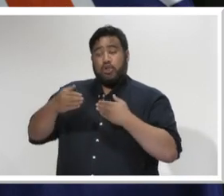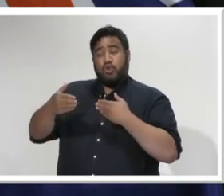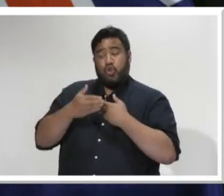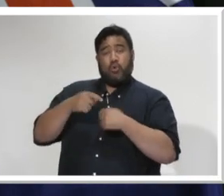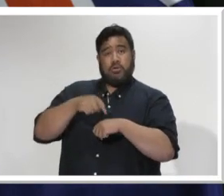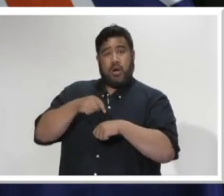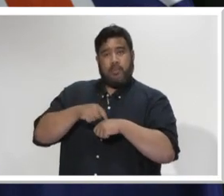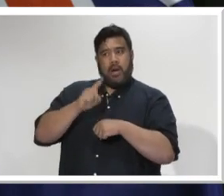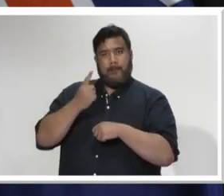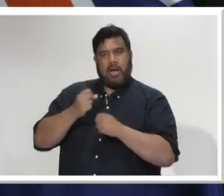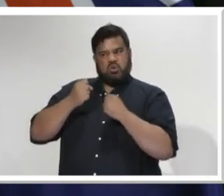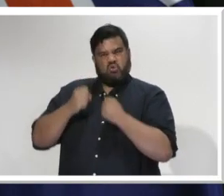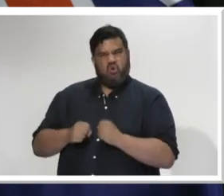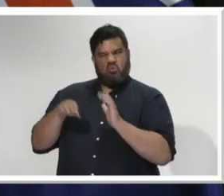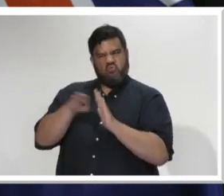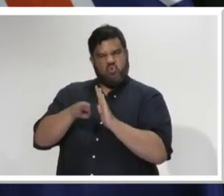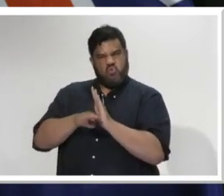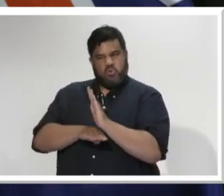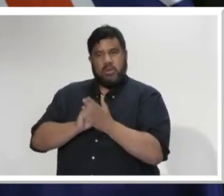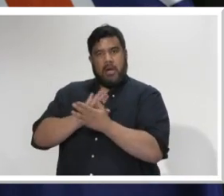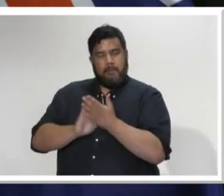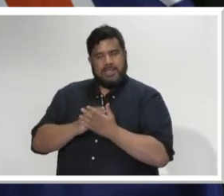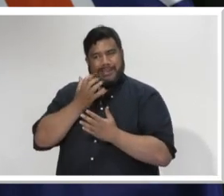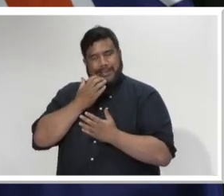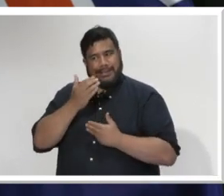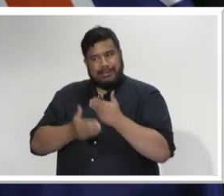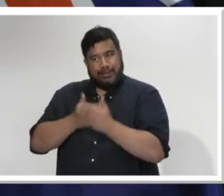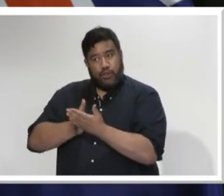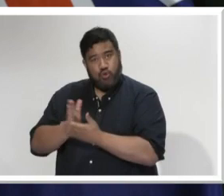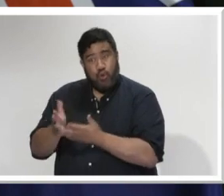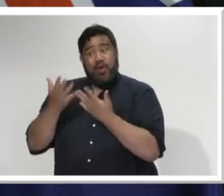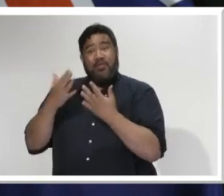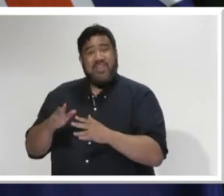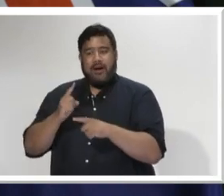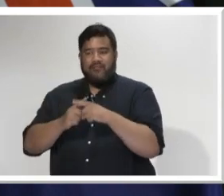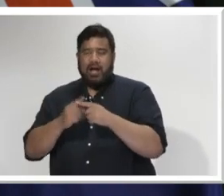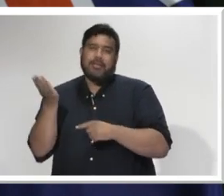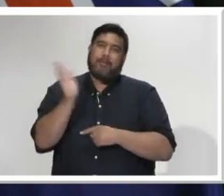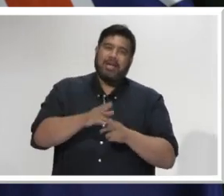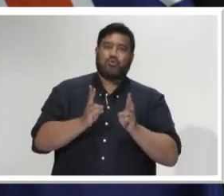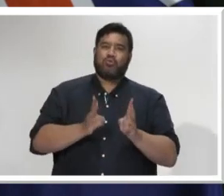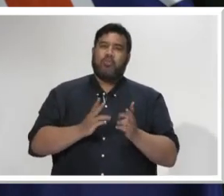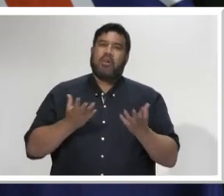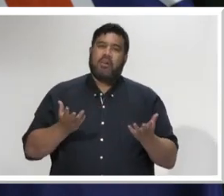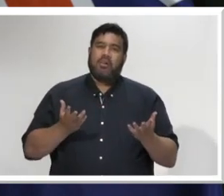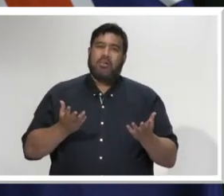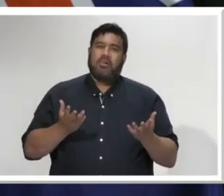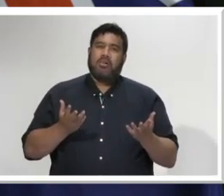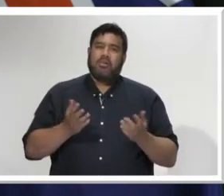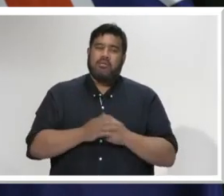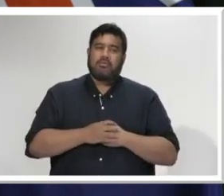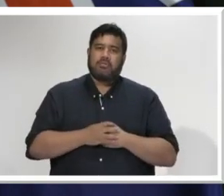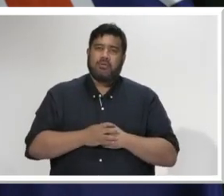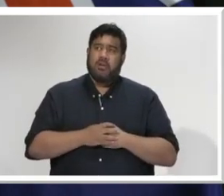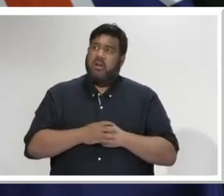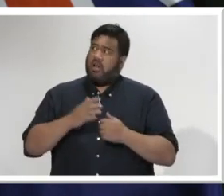sooner and move business into recovery sooner. Overall, we have made a good start, but we